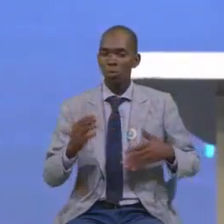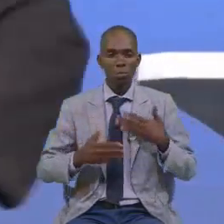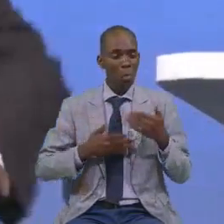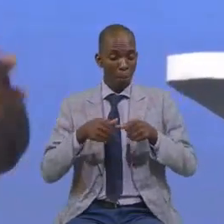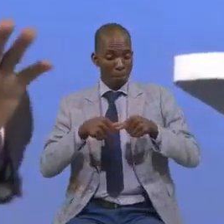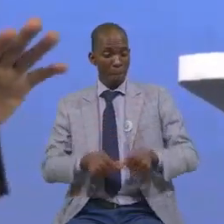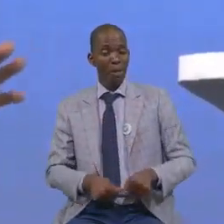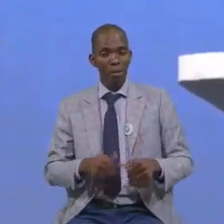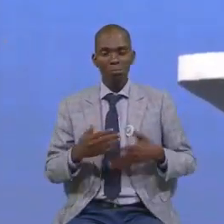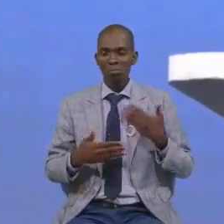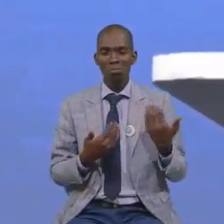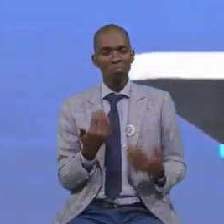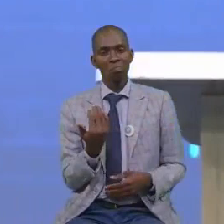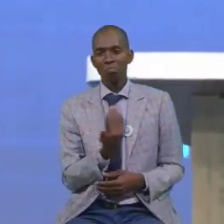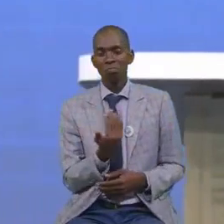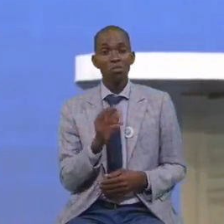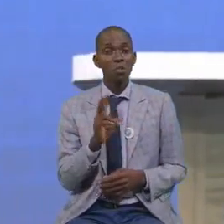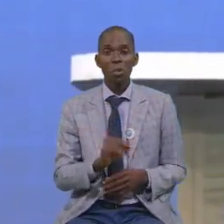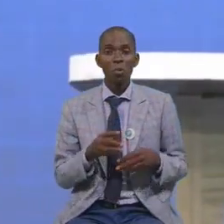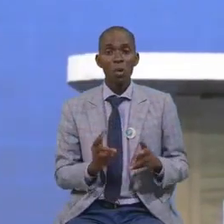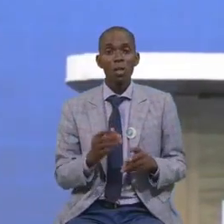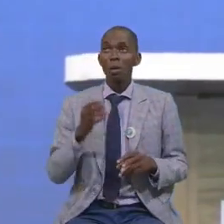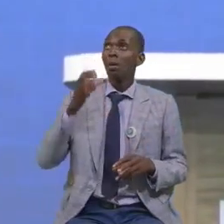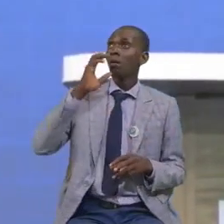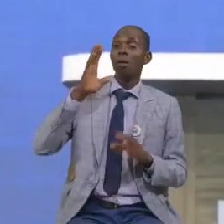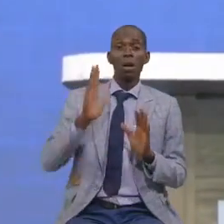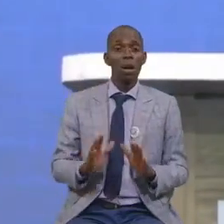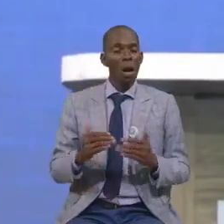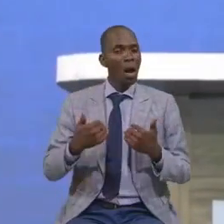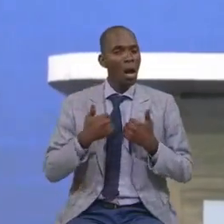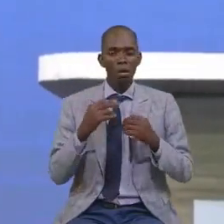joy. The drunkard has no joy,